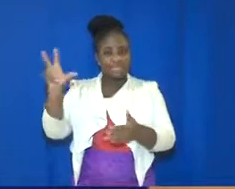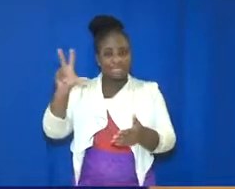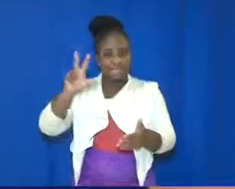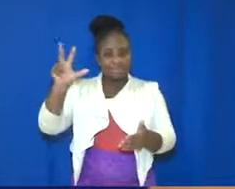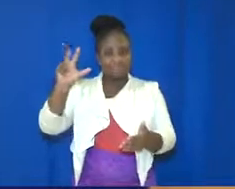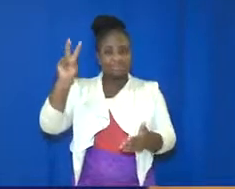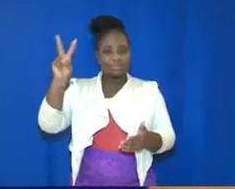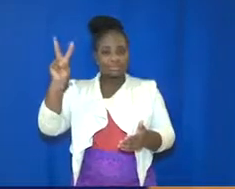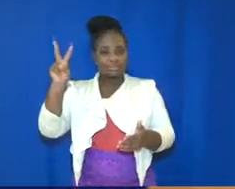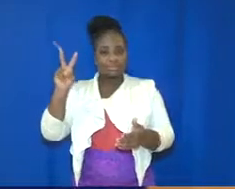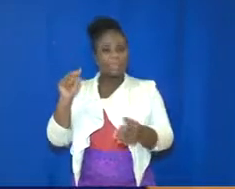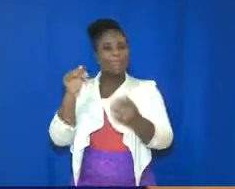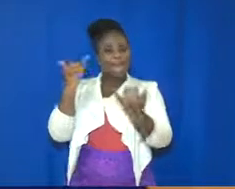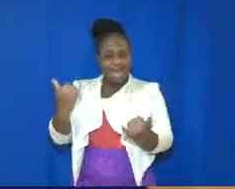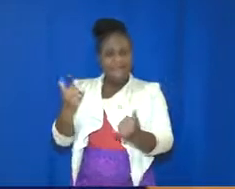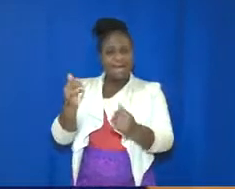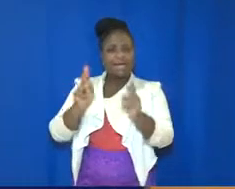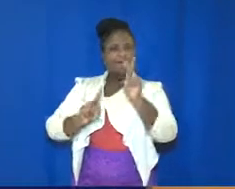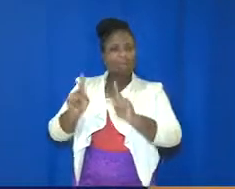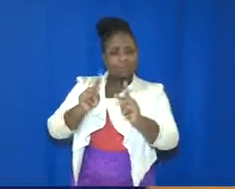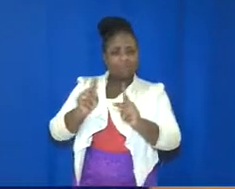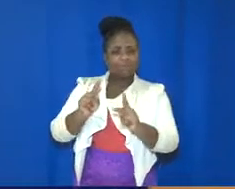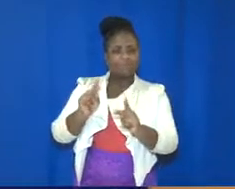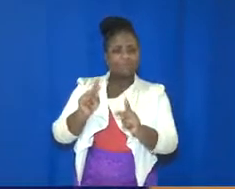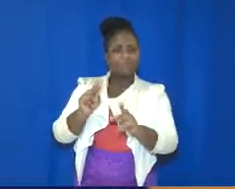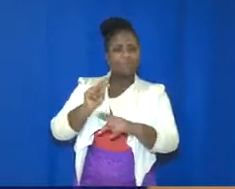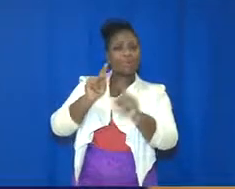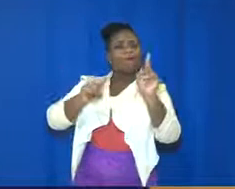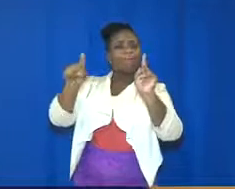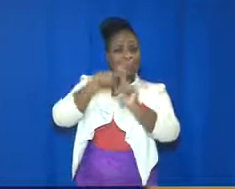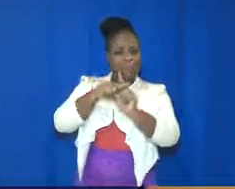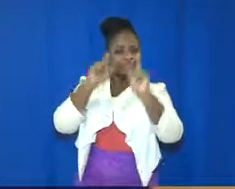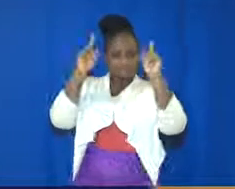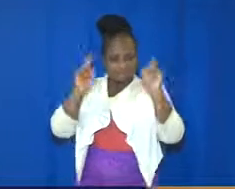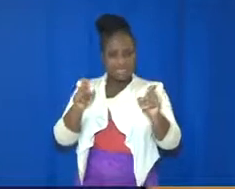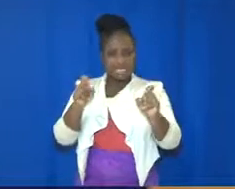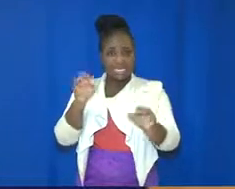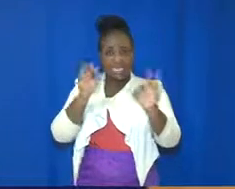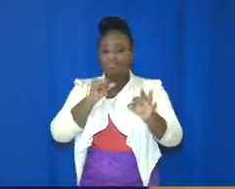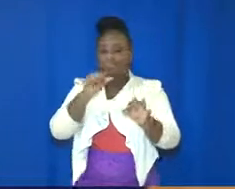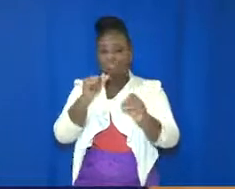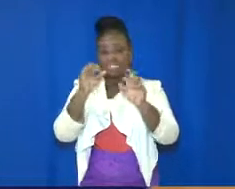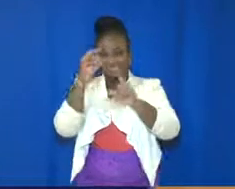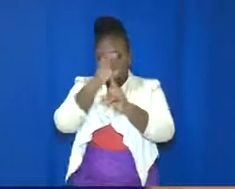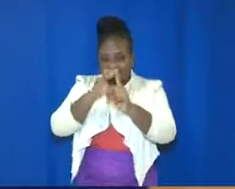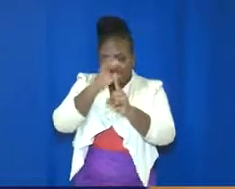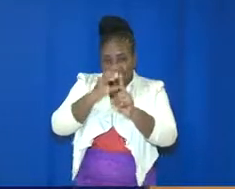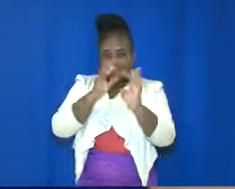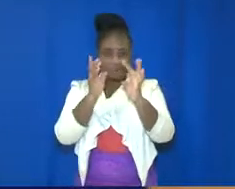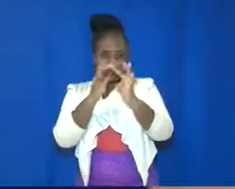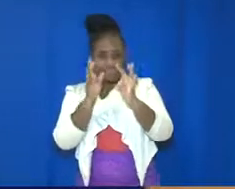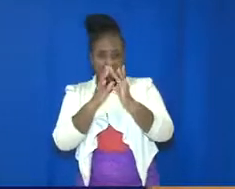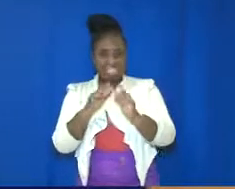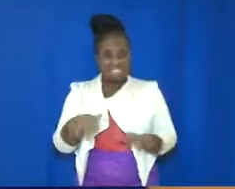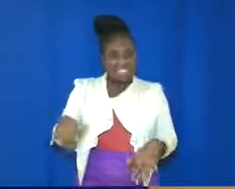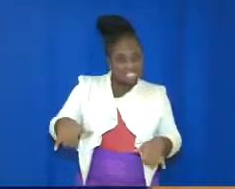3,232, i.e. two-thirds of the population of positives, would have been undetected